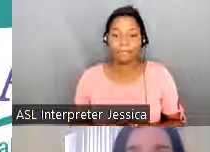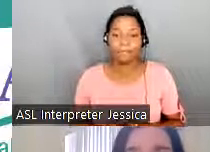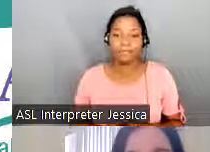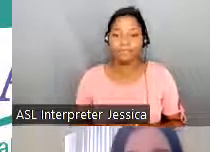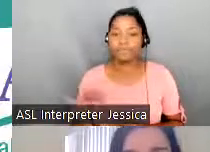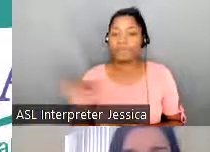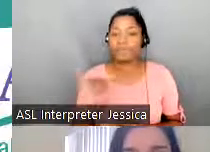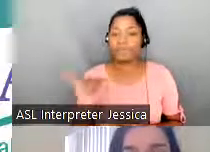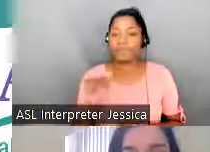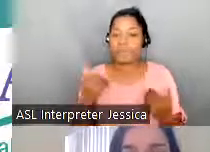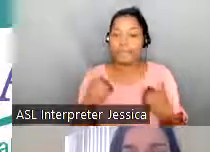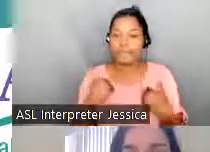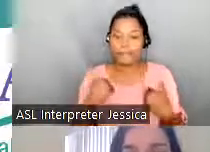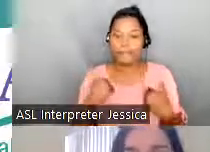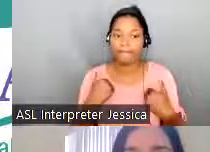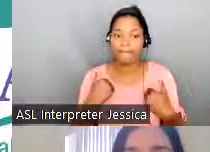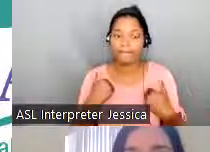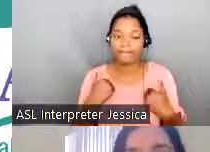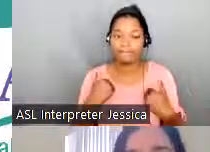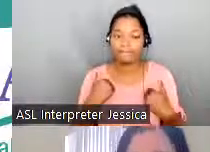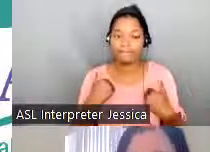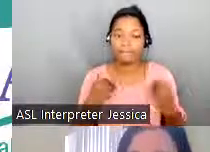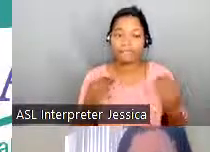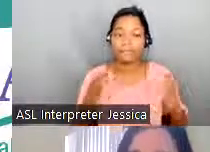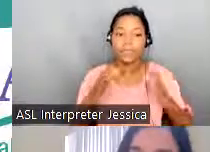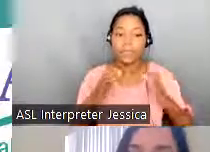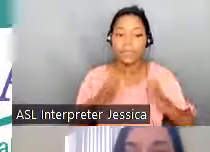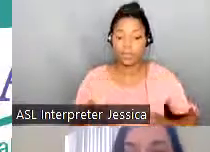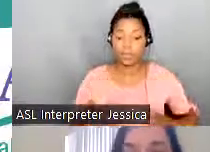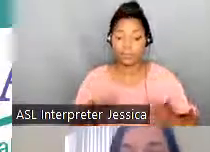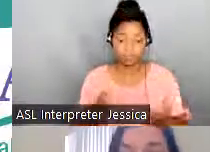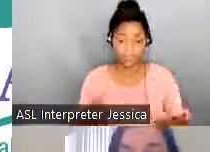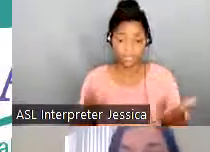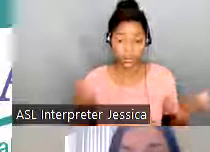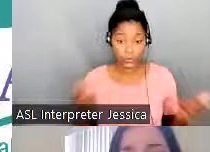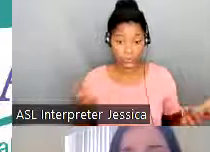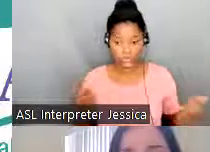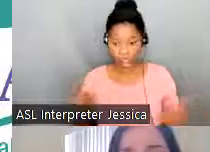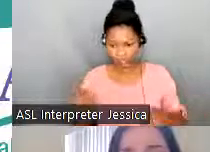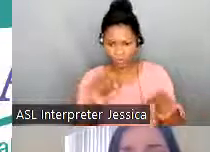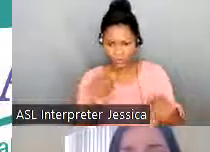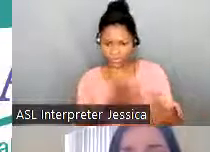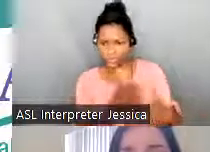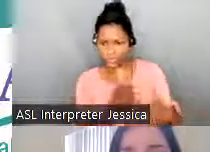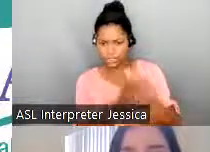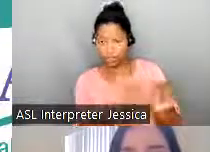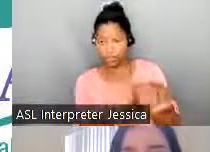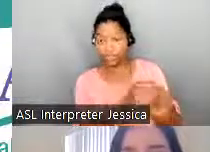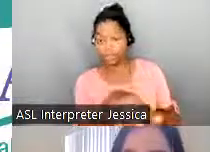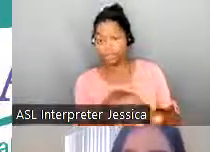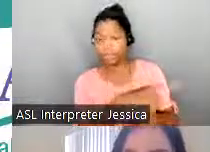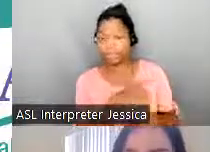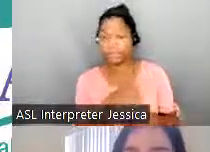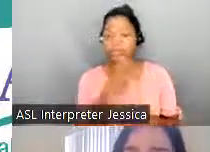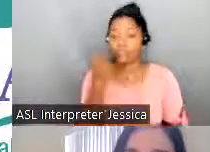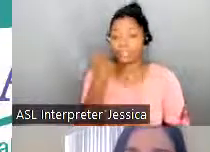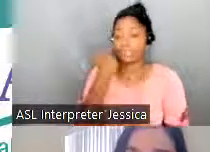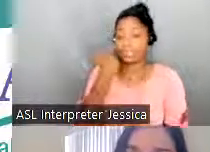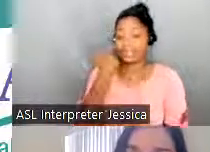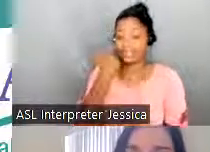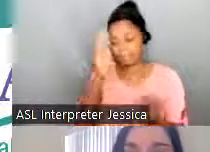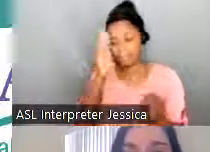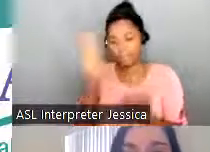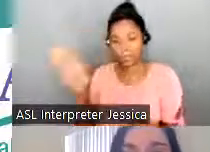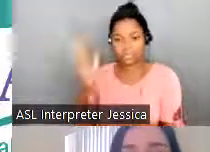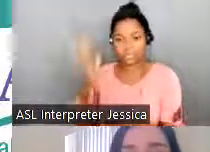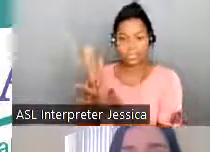have several consumer-facing resources that you can share with those you serve. So our most recent one focused on technology. It's a